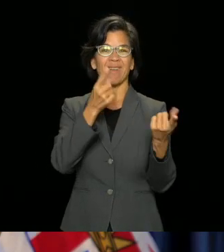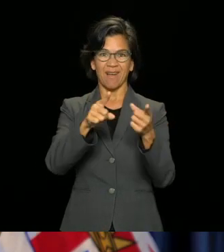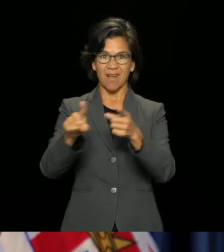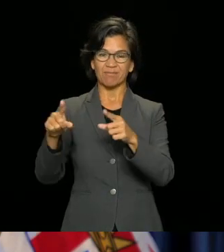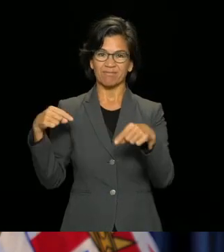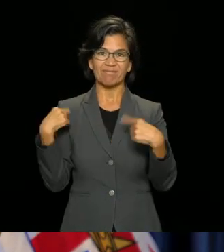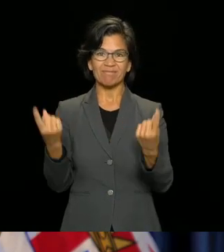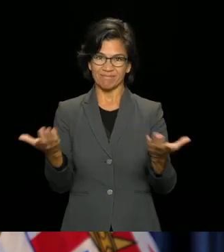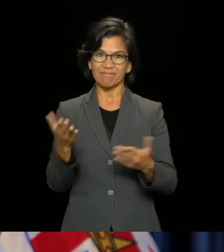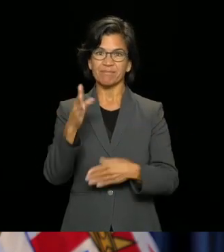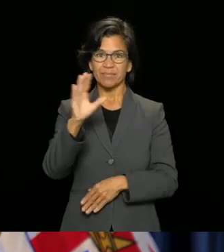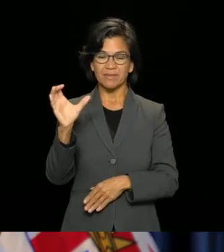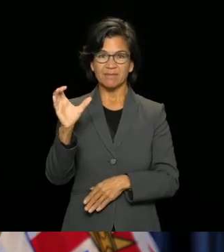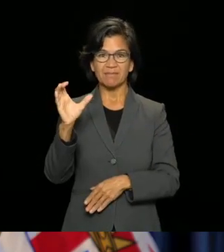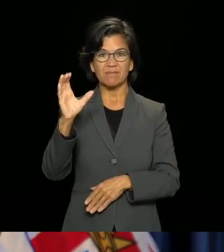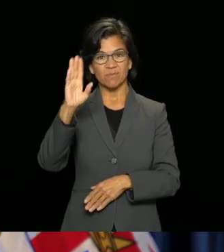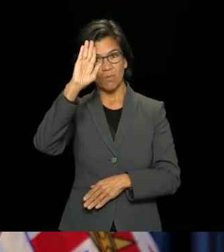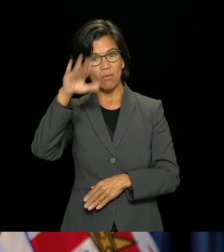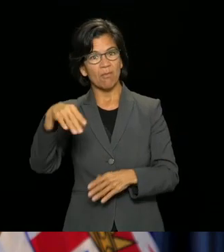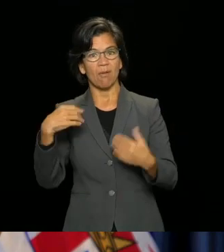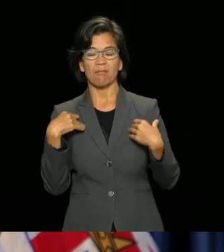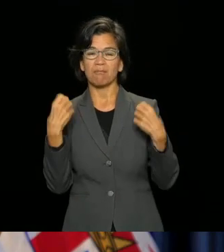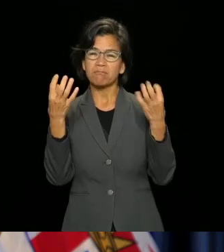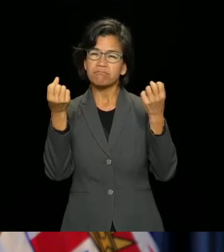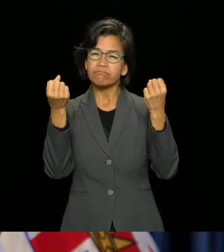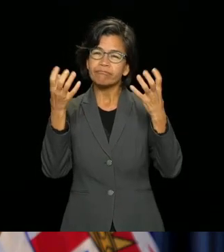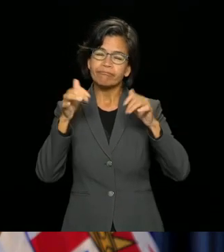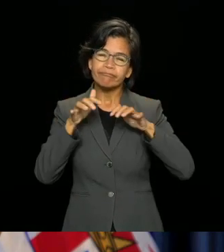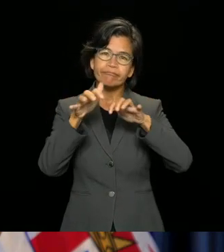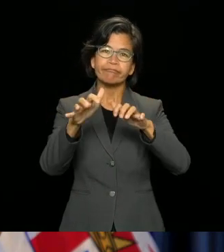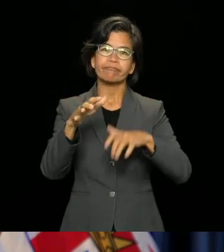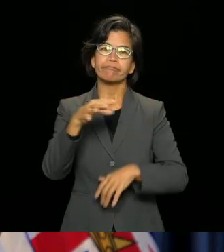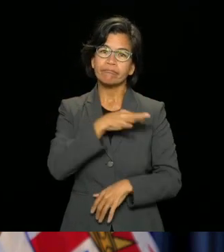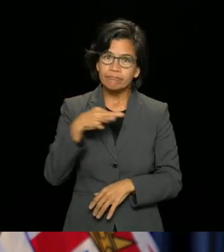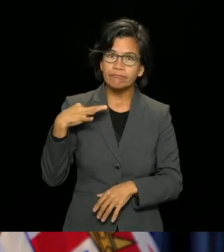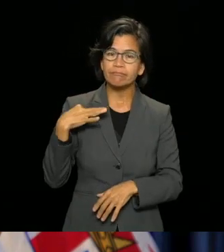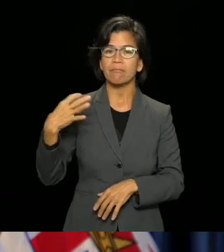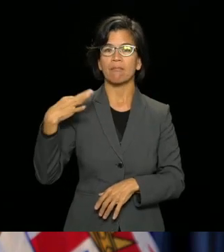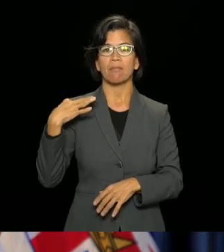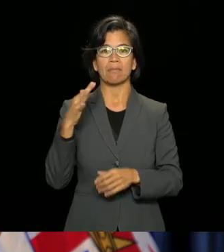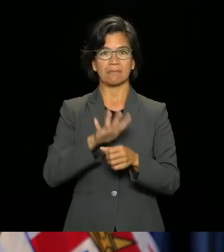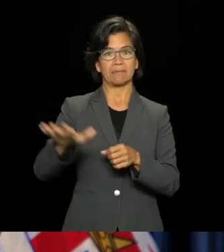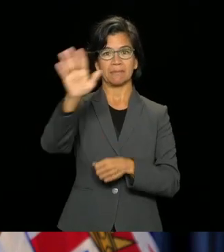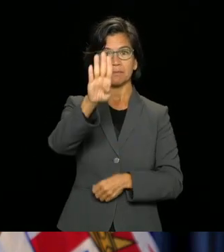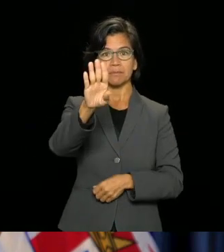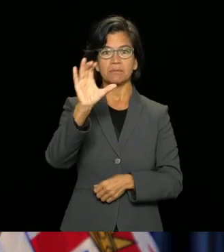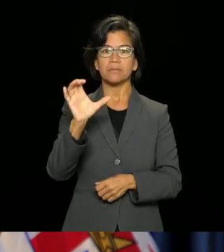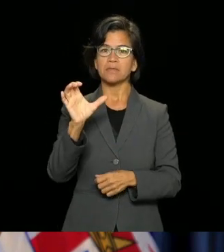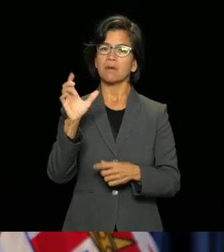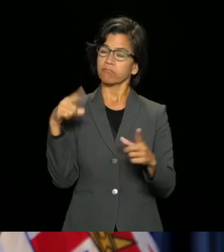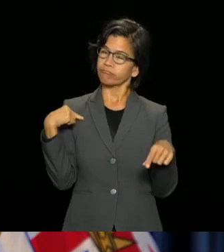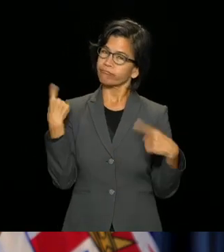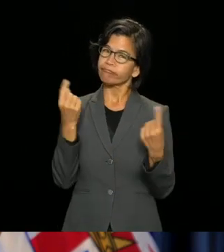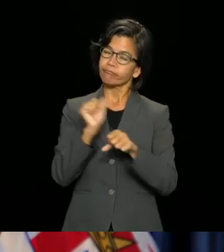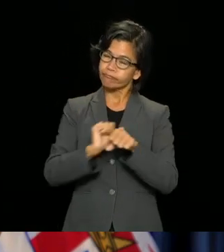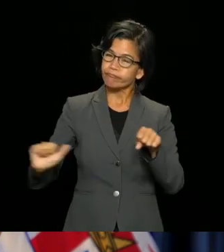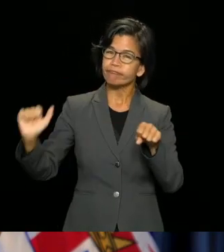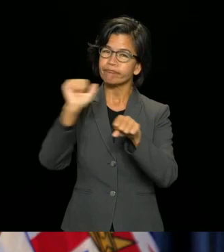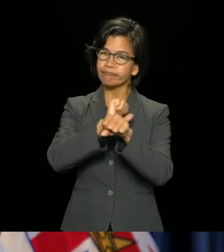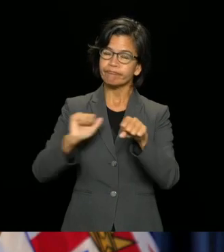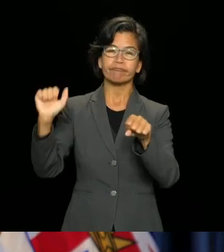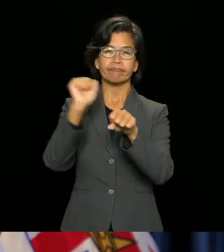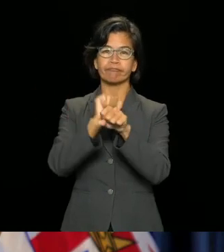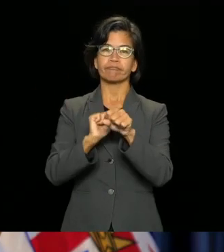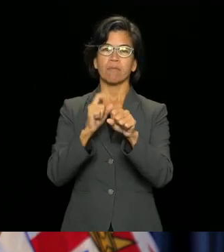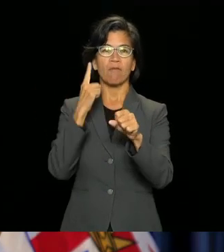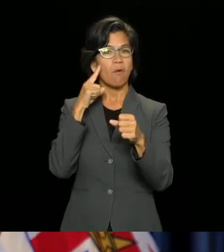British Columbia, and we have many, many dedicated staff and volunteers across our province who are